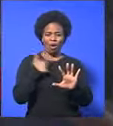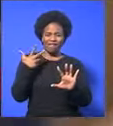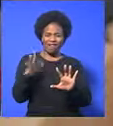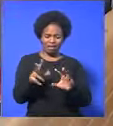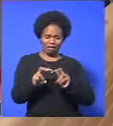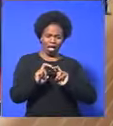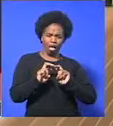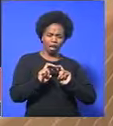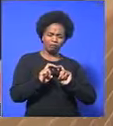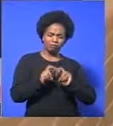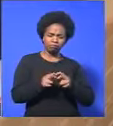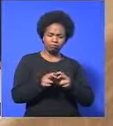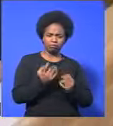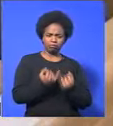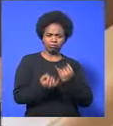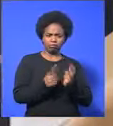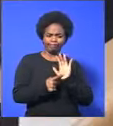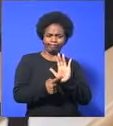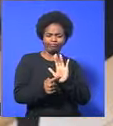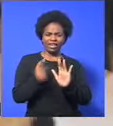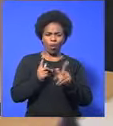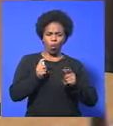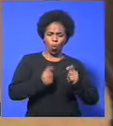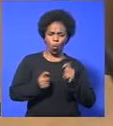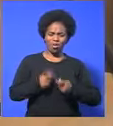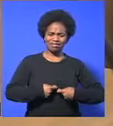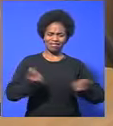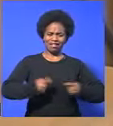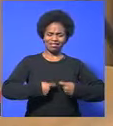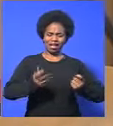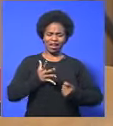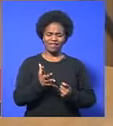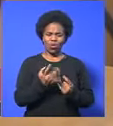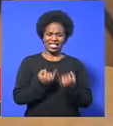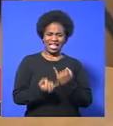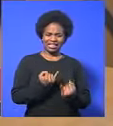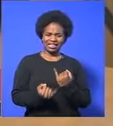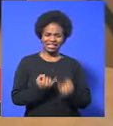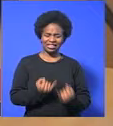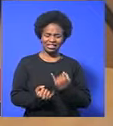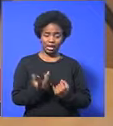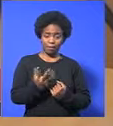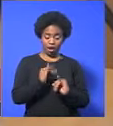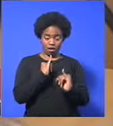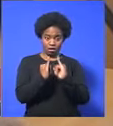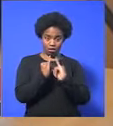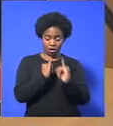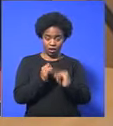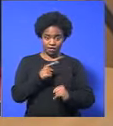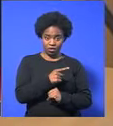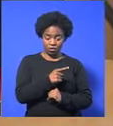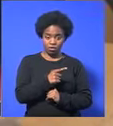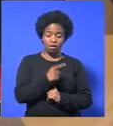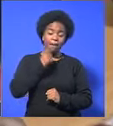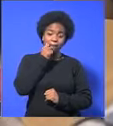tiny room and exposing her to pornographic material. But in an exclusive interview with ENCA before